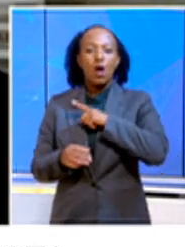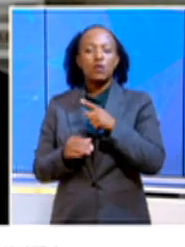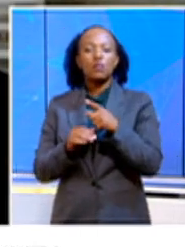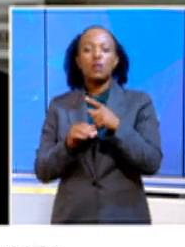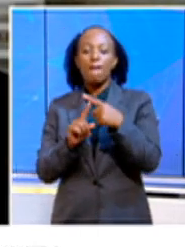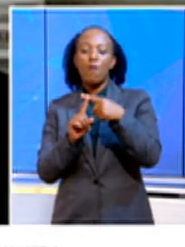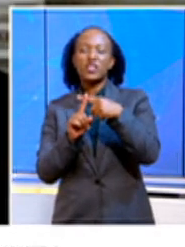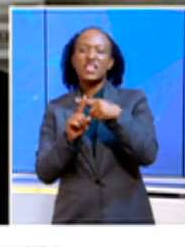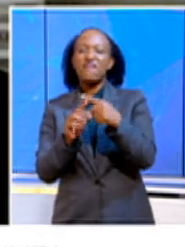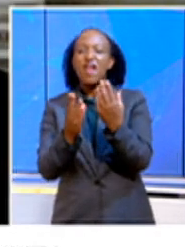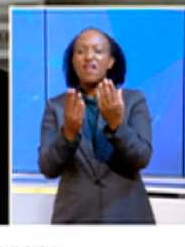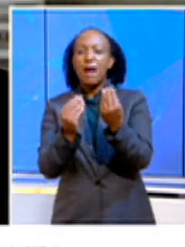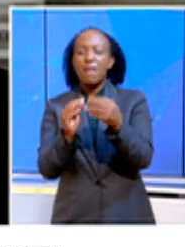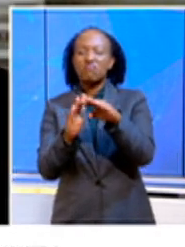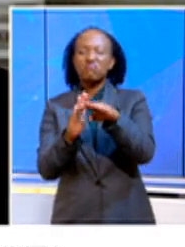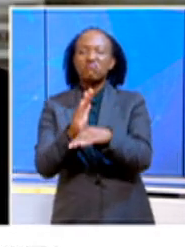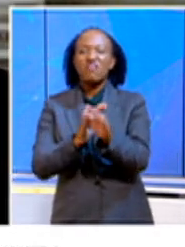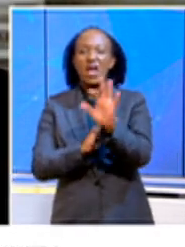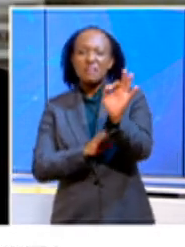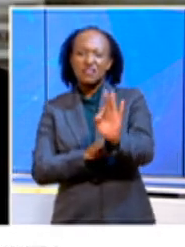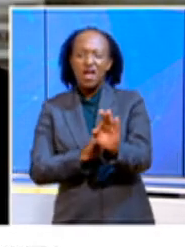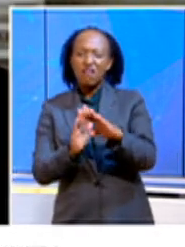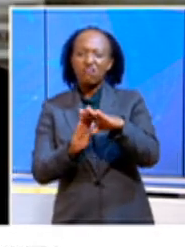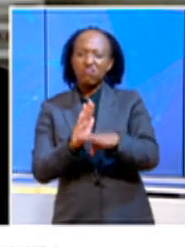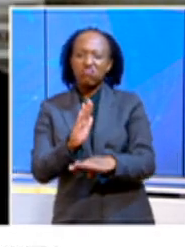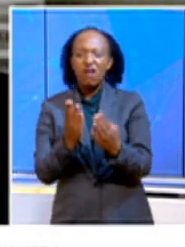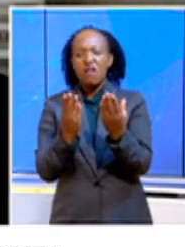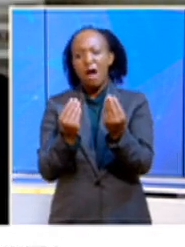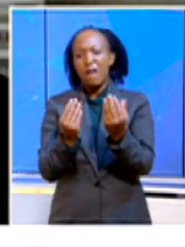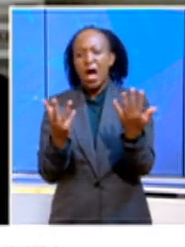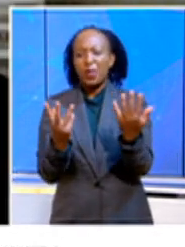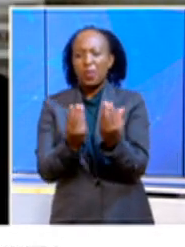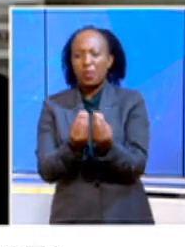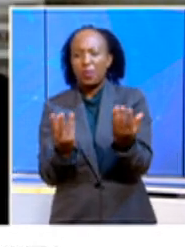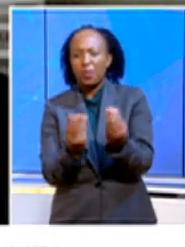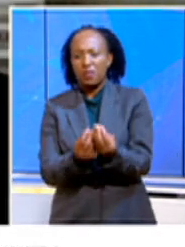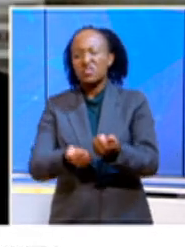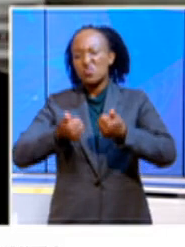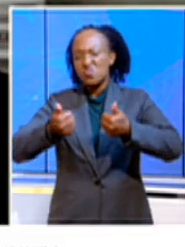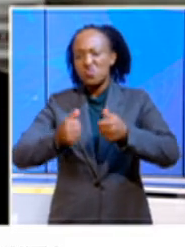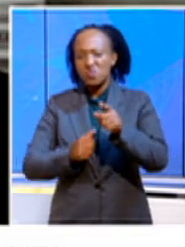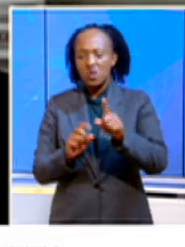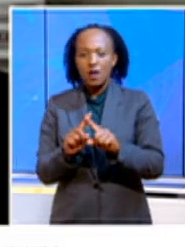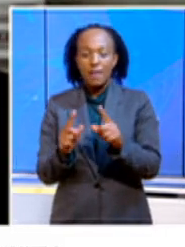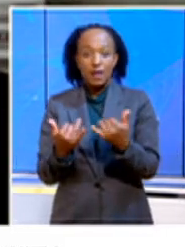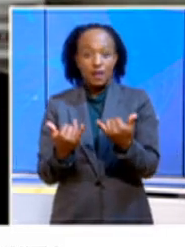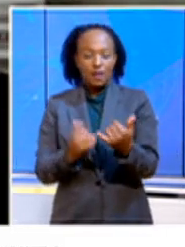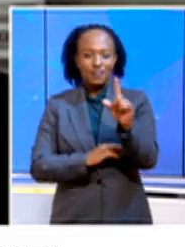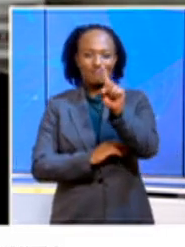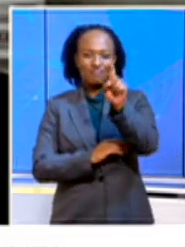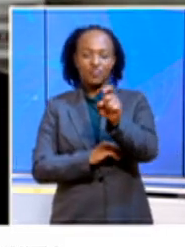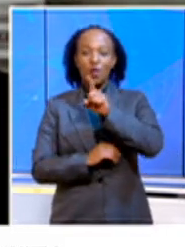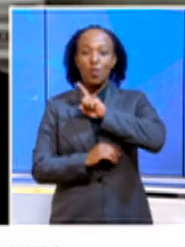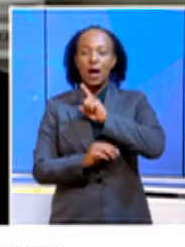positivity rates are still below 5%. The numbers are looking good, but it also brings into question, however, the